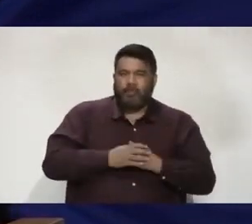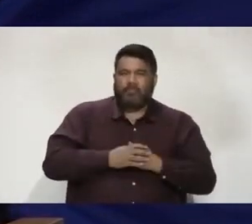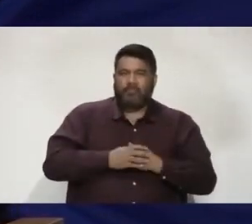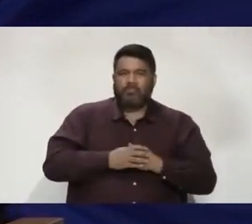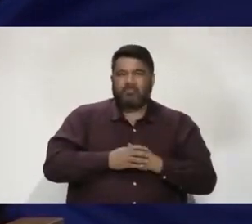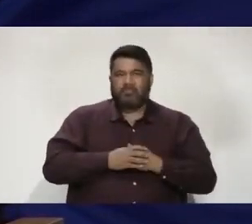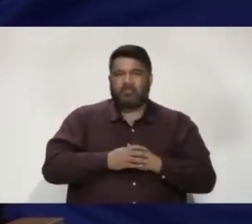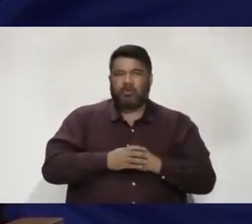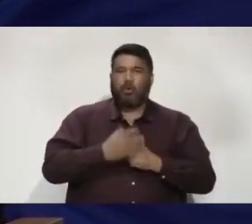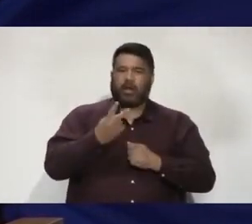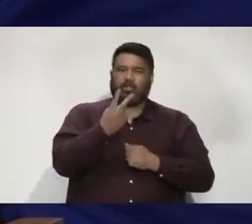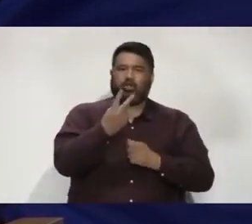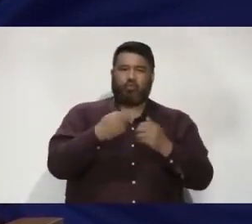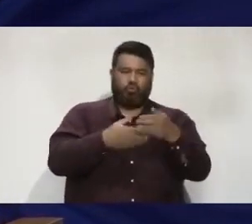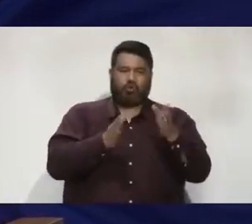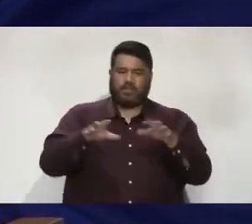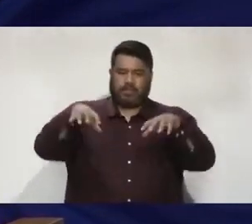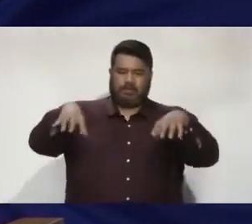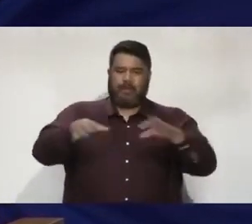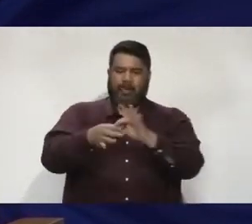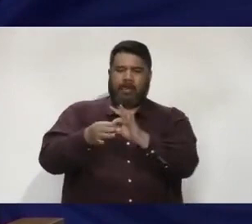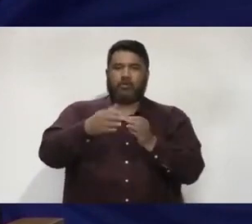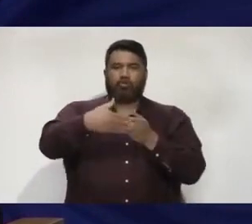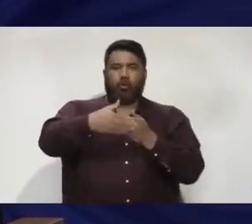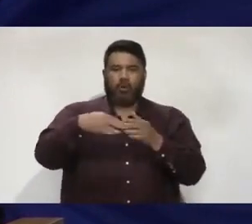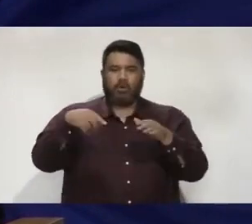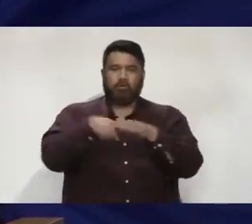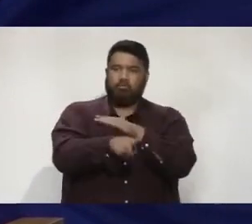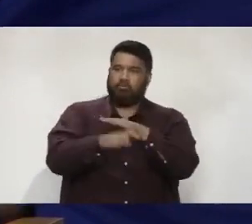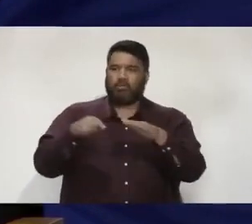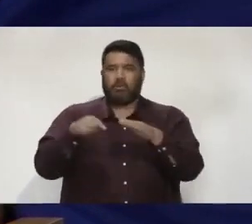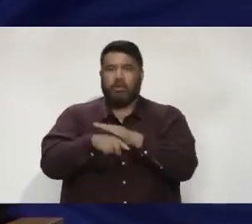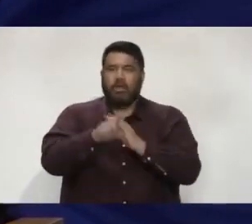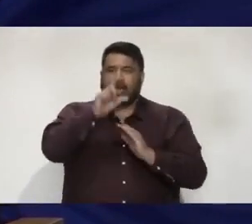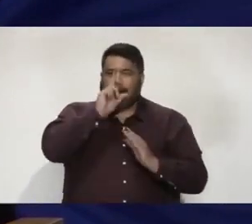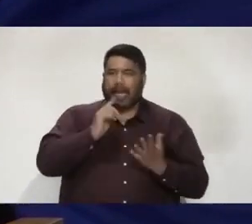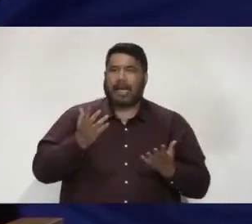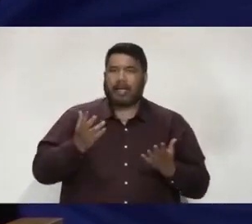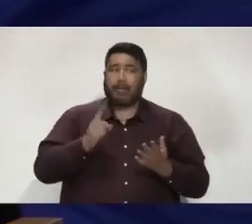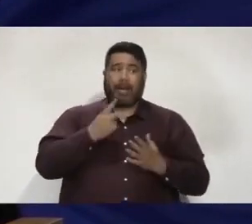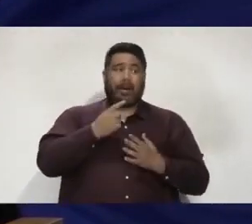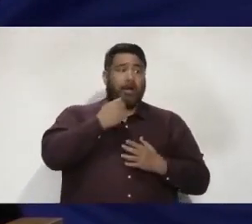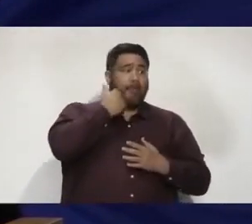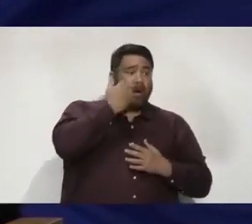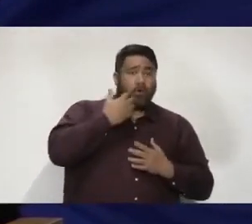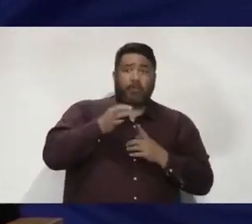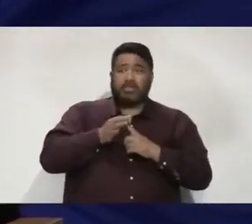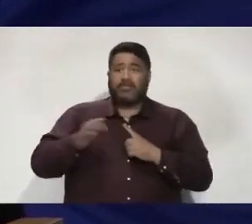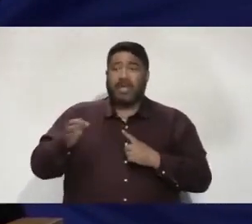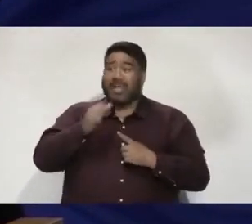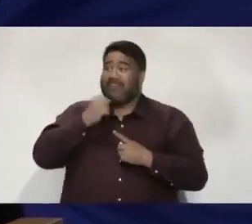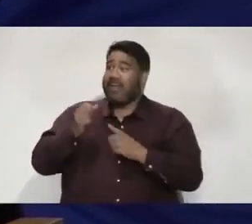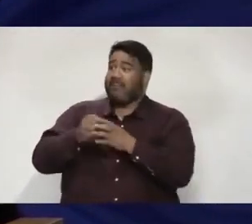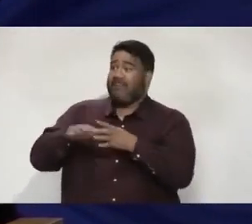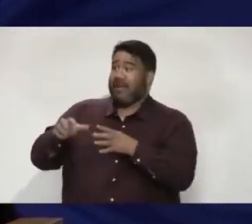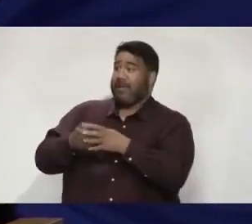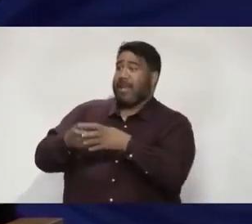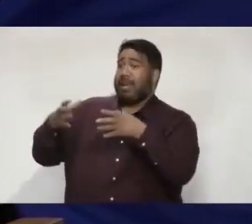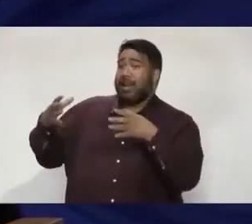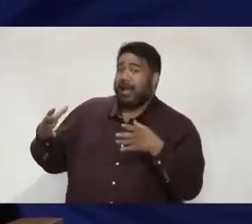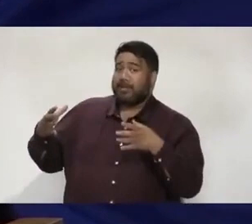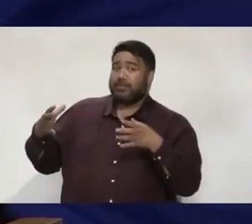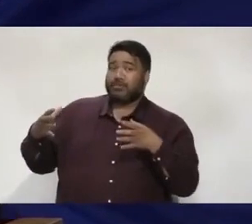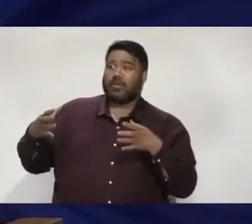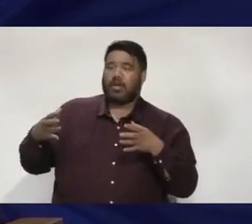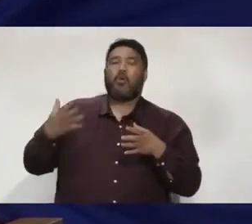rooms. But what we try and do for families, and particularly large families, and many of our Māori and Pacifica returnees fit into this,